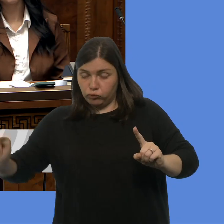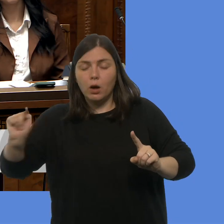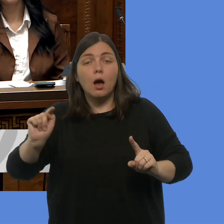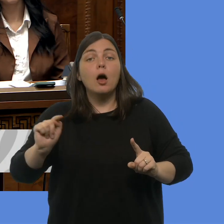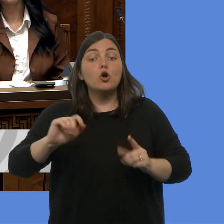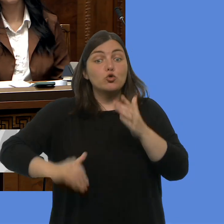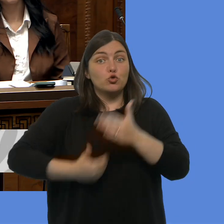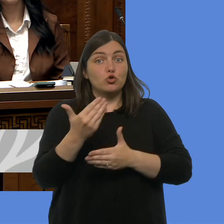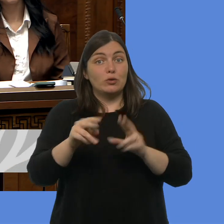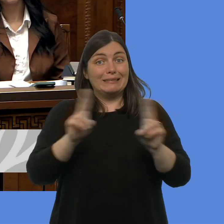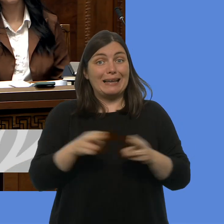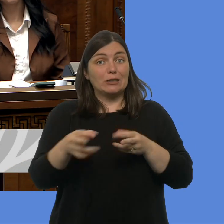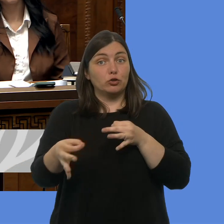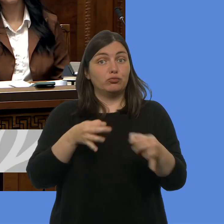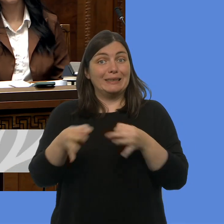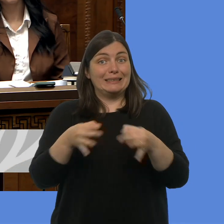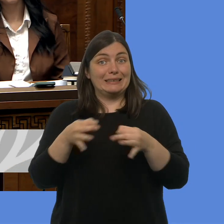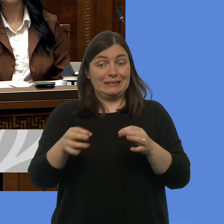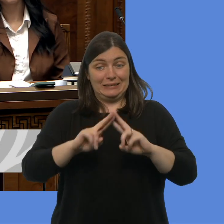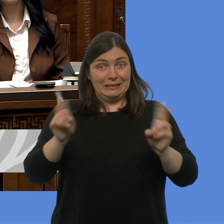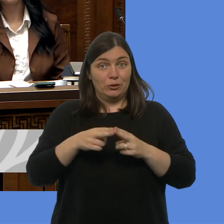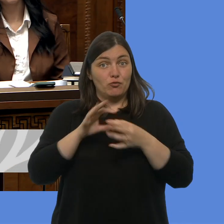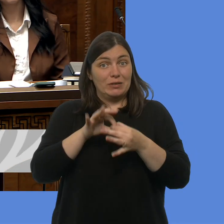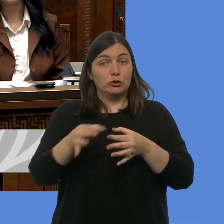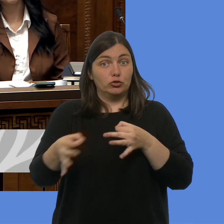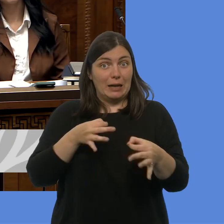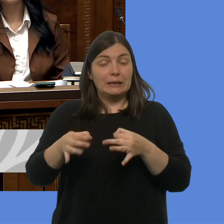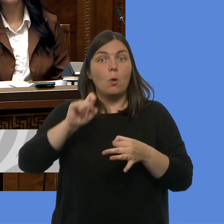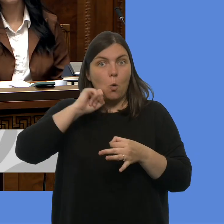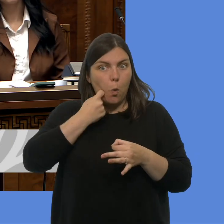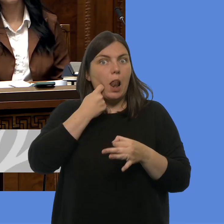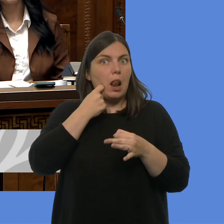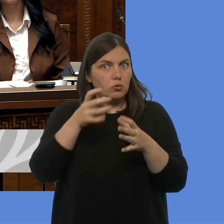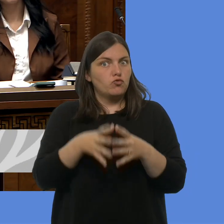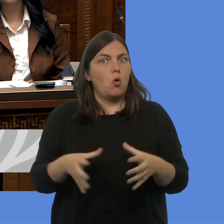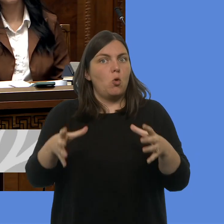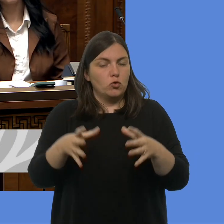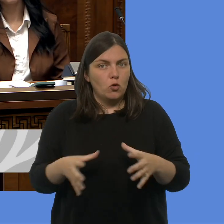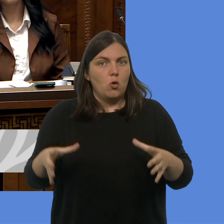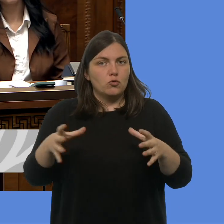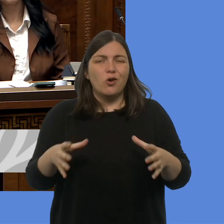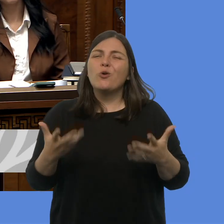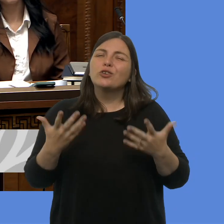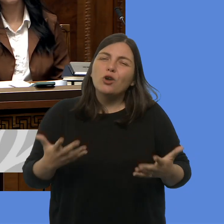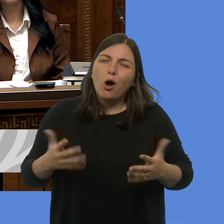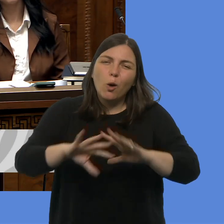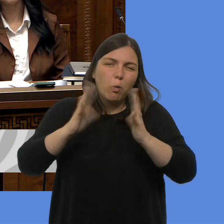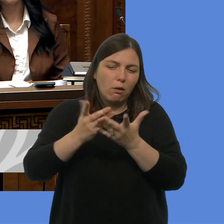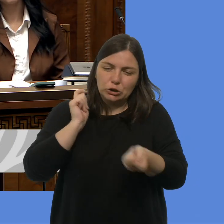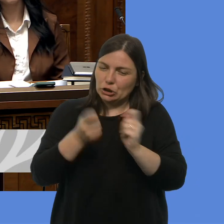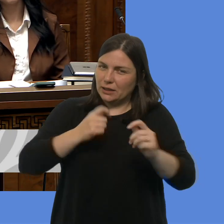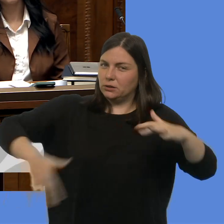upon all of those engagements that currently happen, but then look towards the change in picture in a post-Brexit world, even internationally, and what's